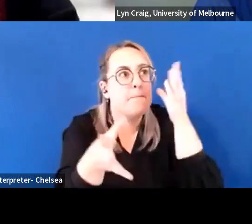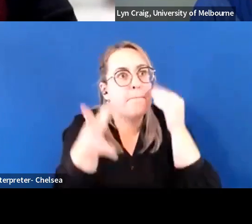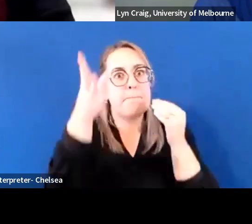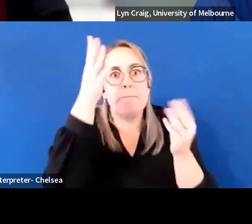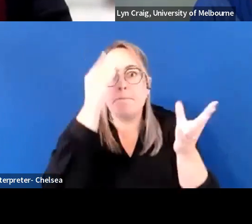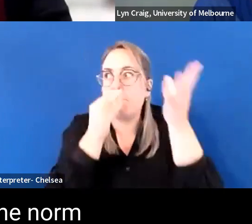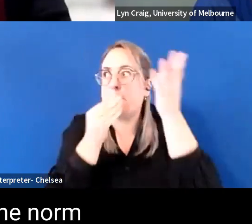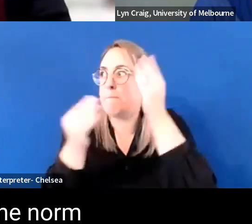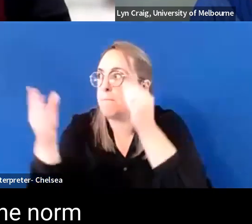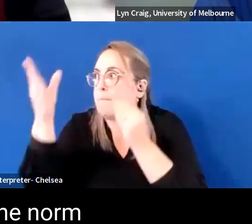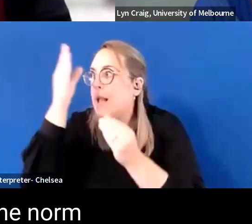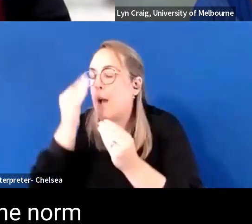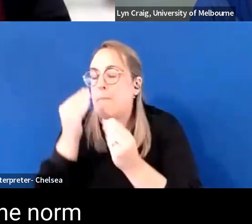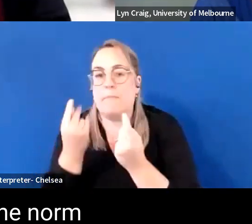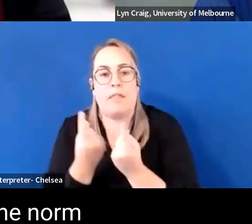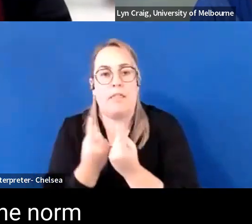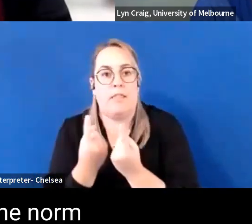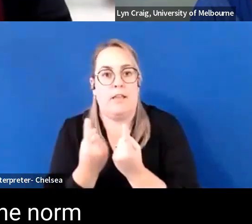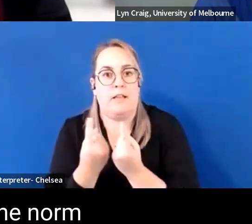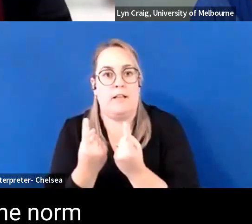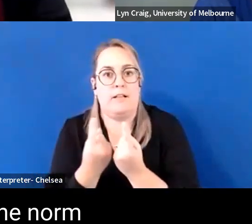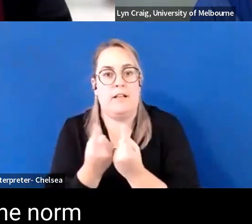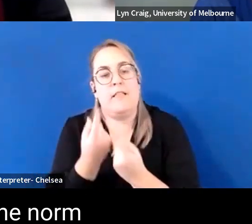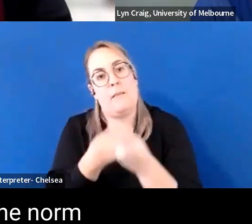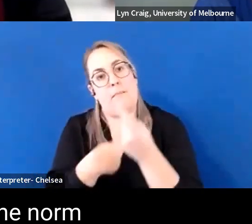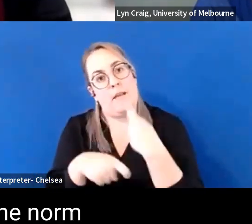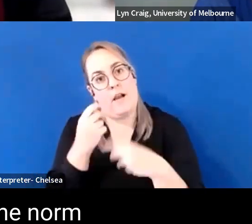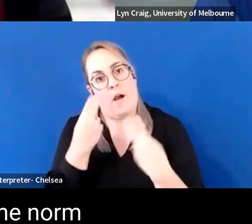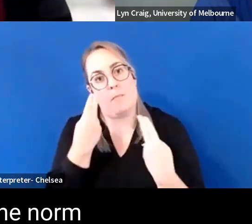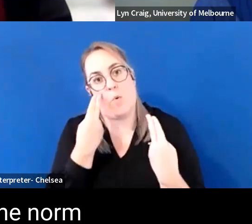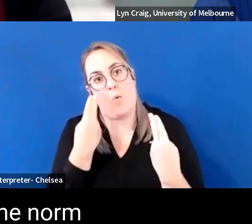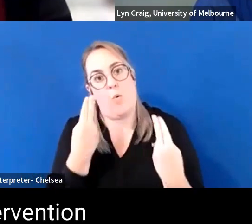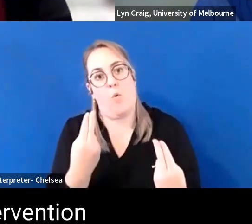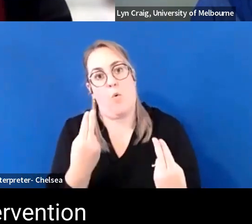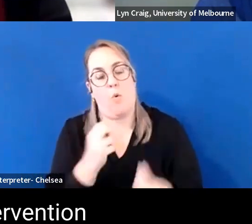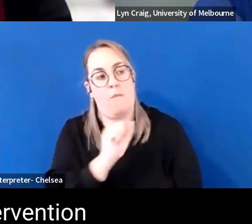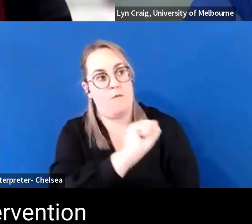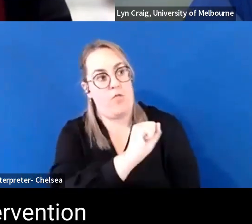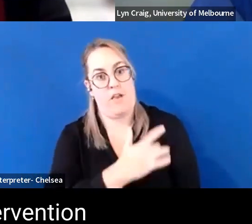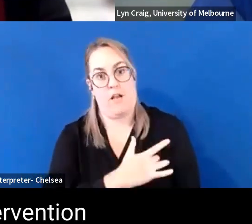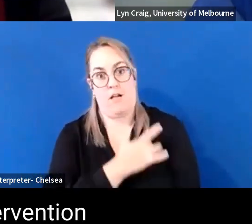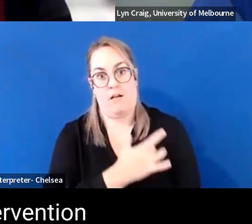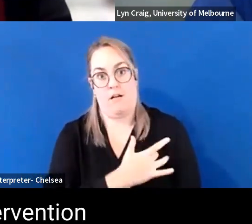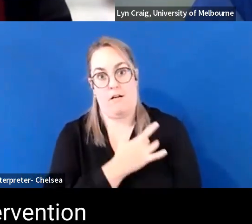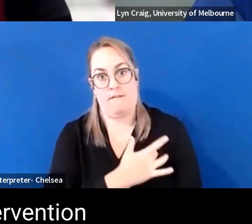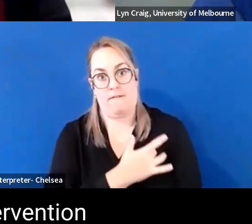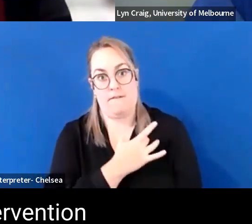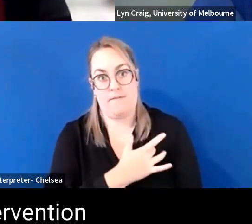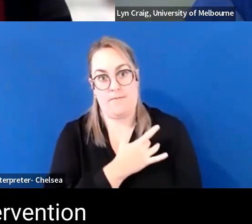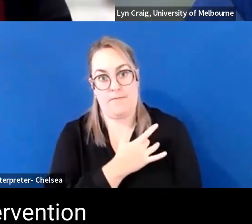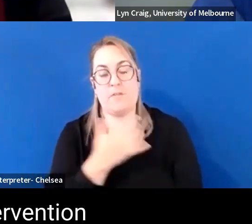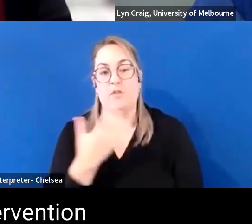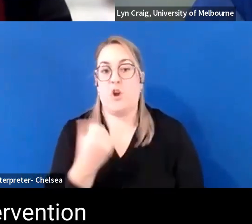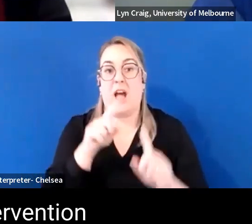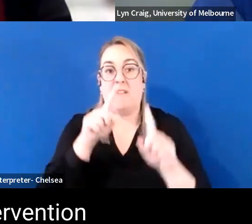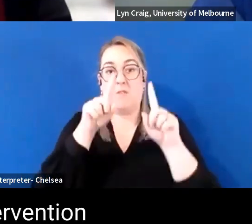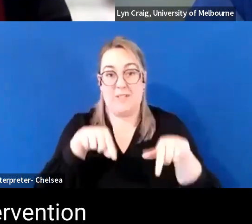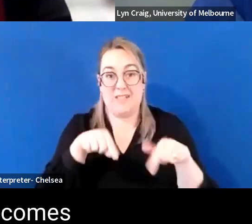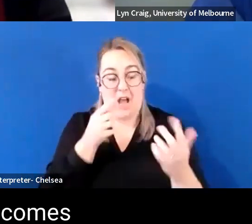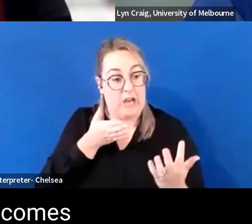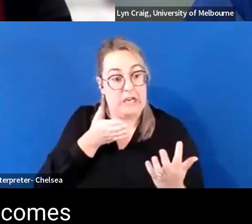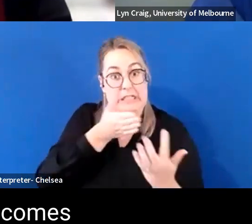childcare that become the norm throughout their lives. And so the intervention has to start really